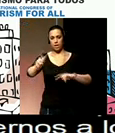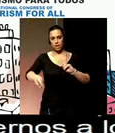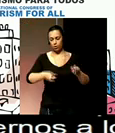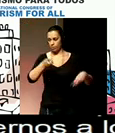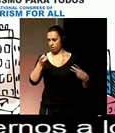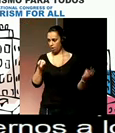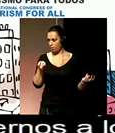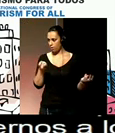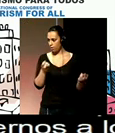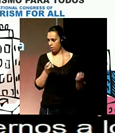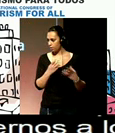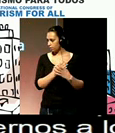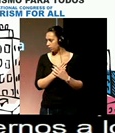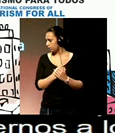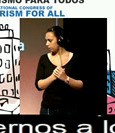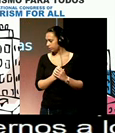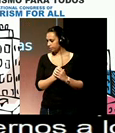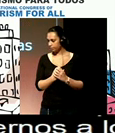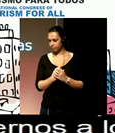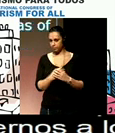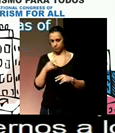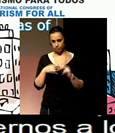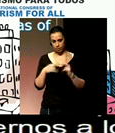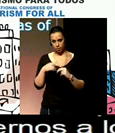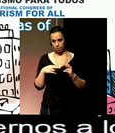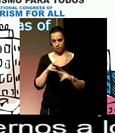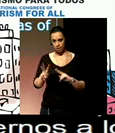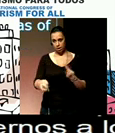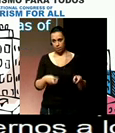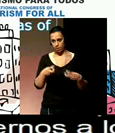scaffoldings and accessible alternative paths are provided.